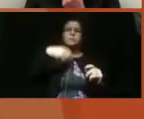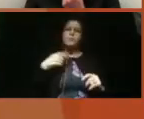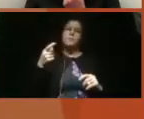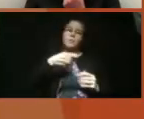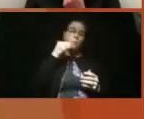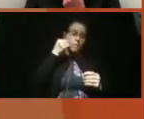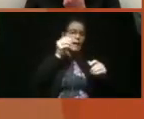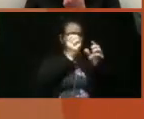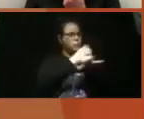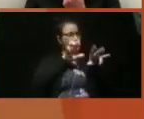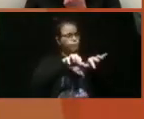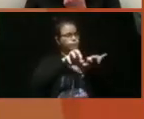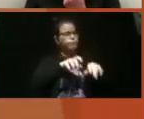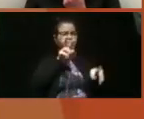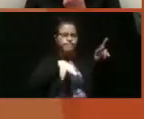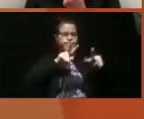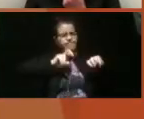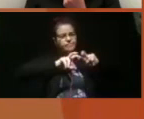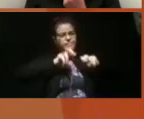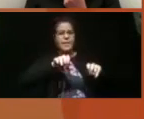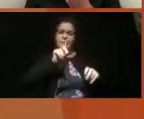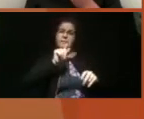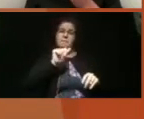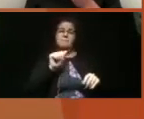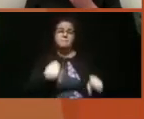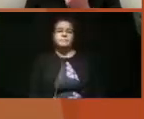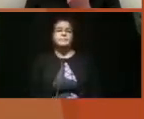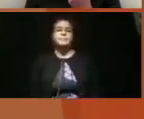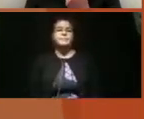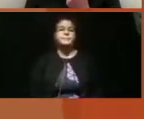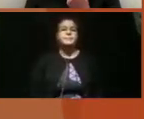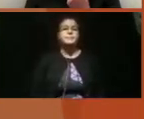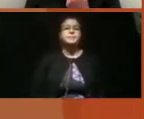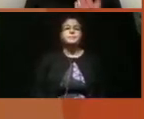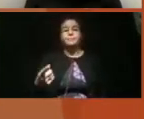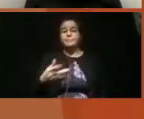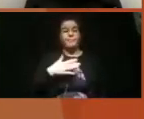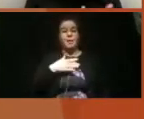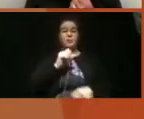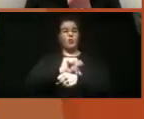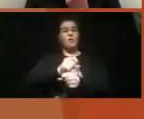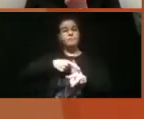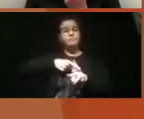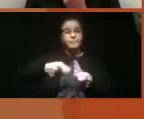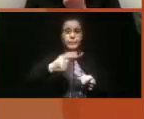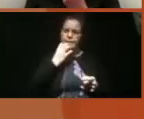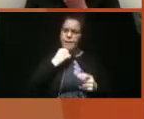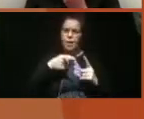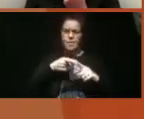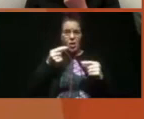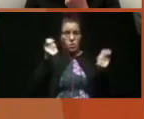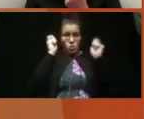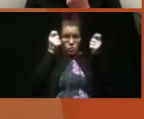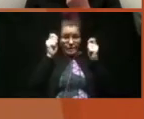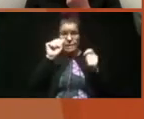data and seeing what's going on the ice while we're out there. So this is what we do for a living, and the reason people care about places like Greenland and